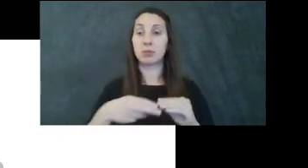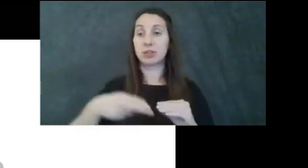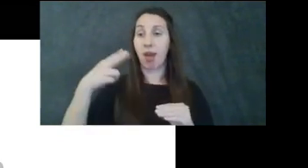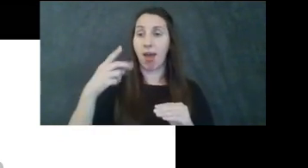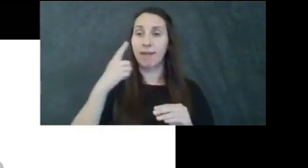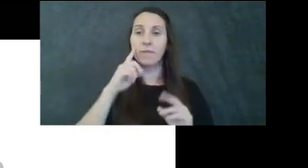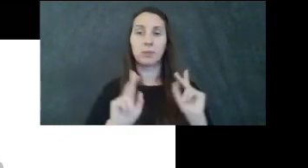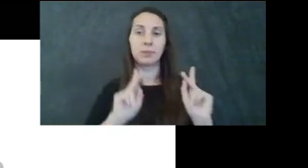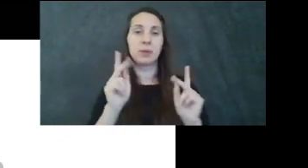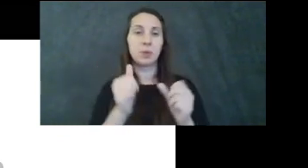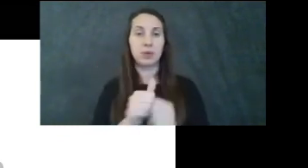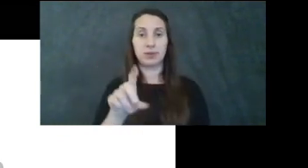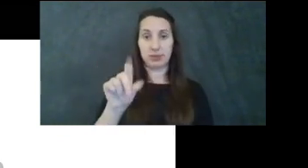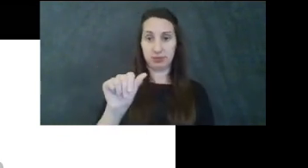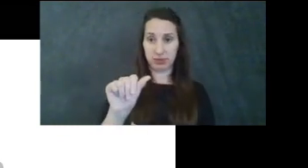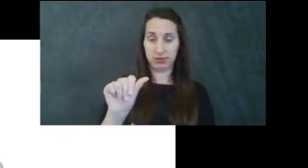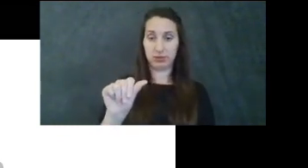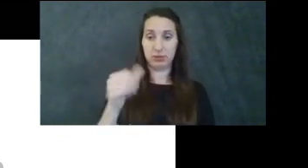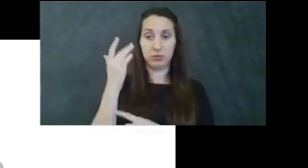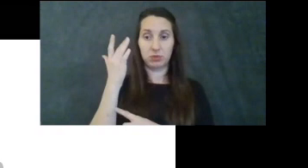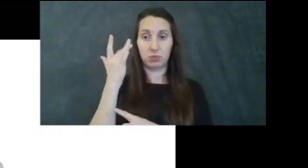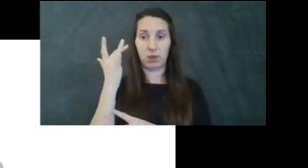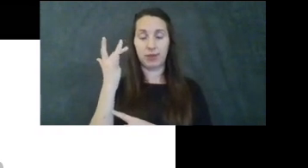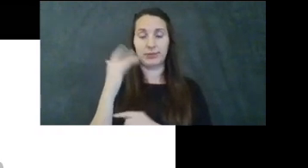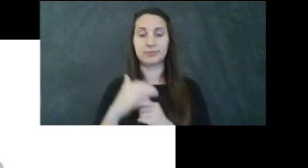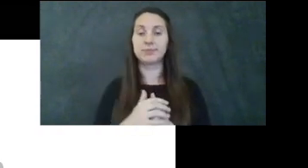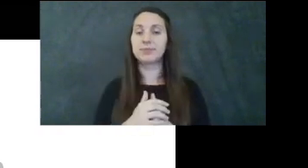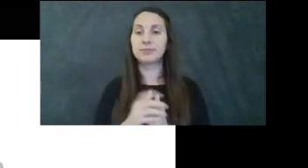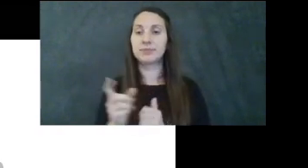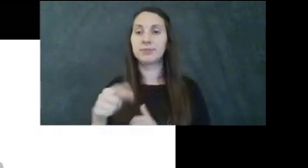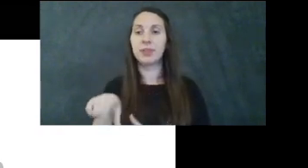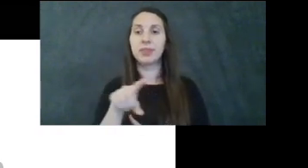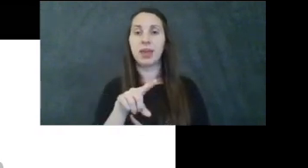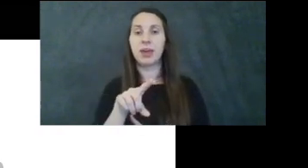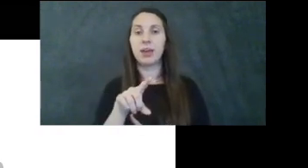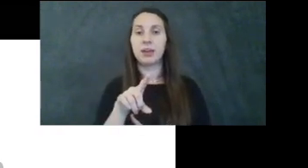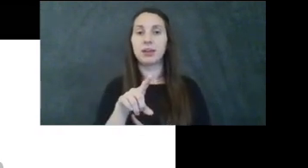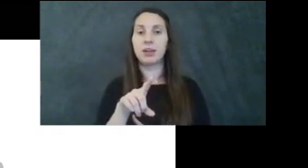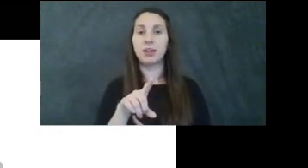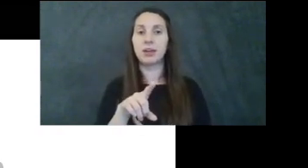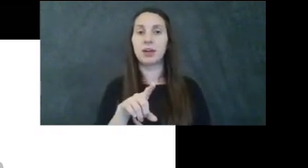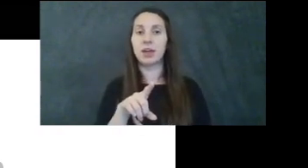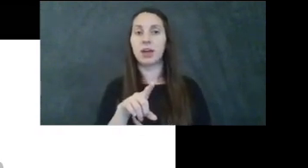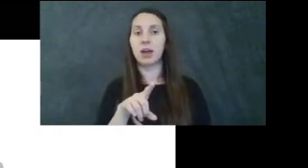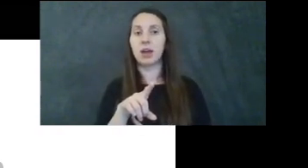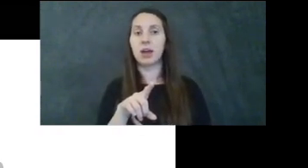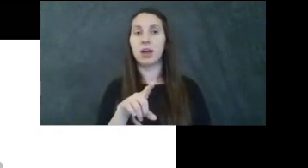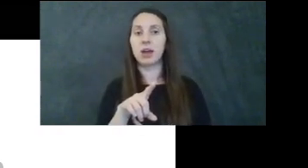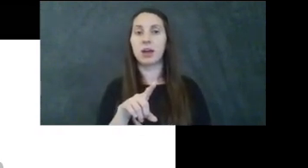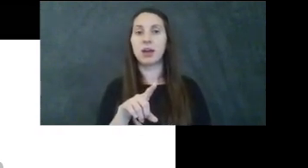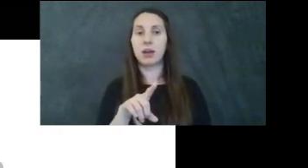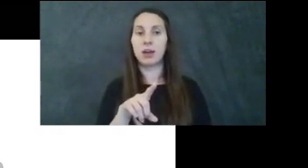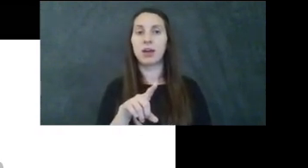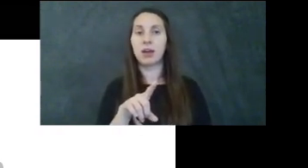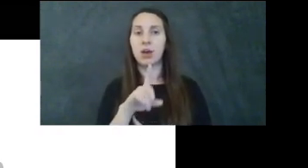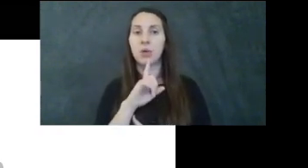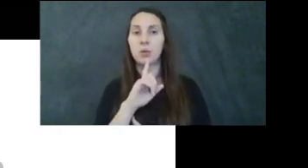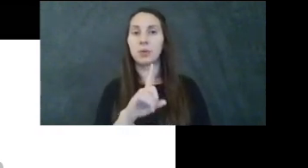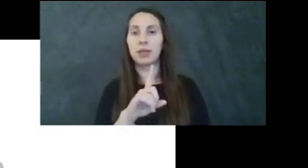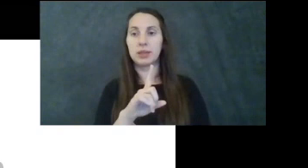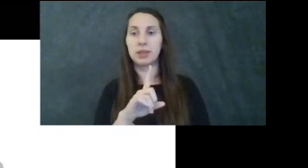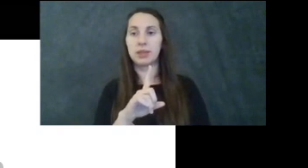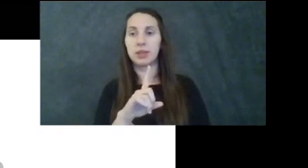that they're on the downside of the issues that face people who are